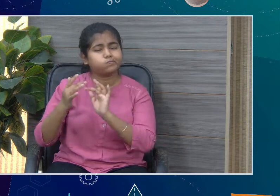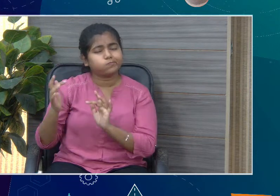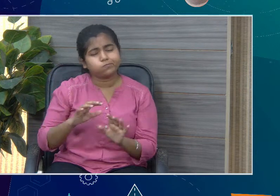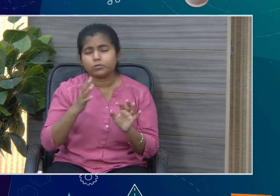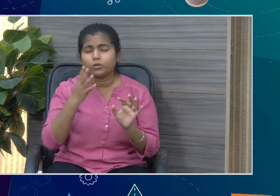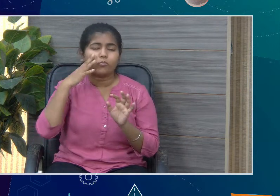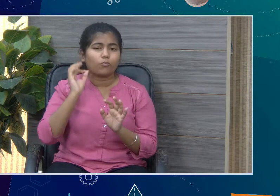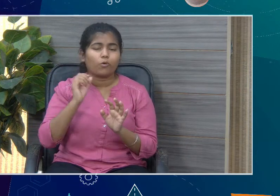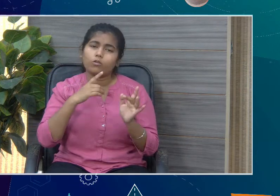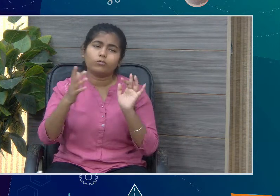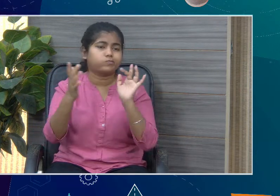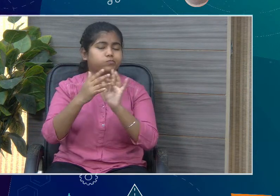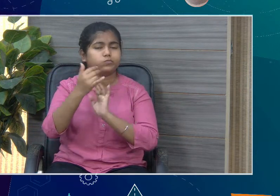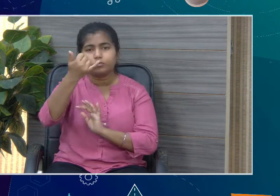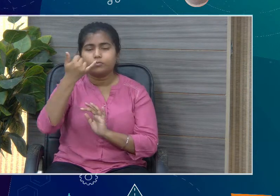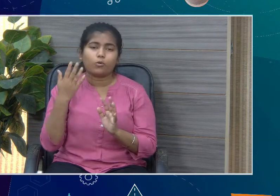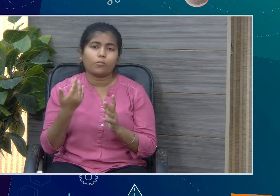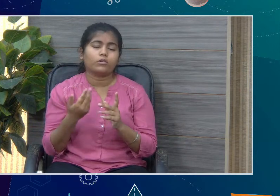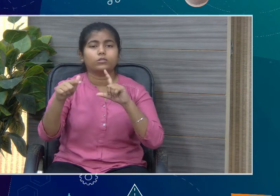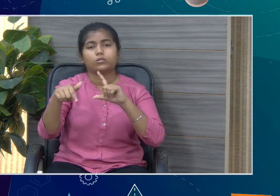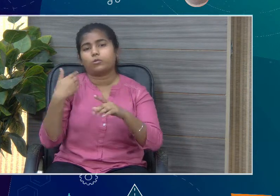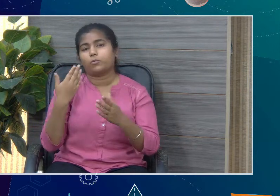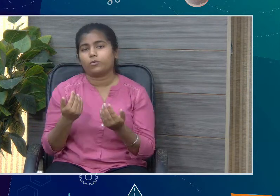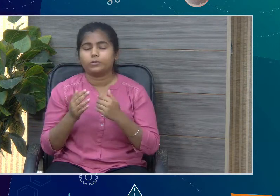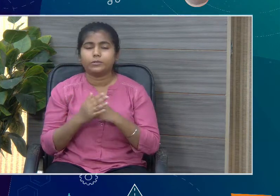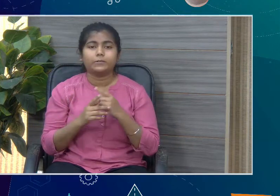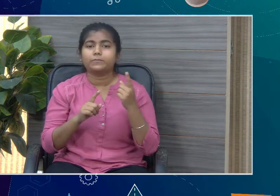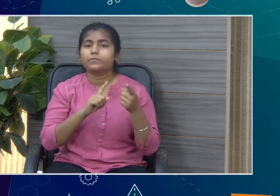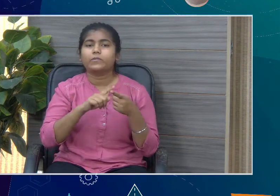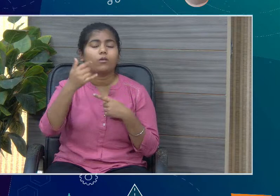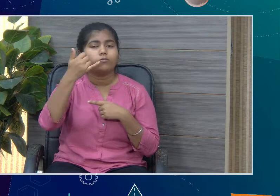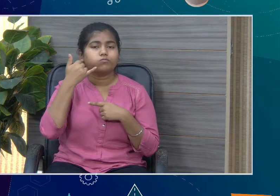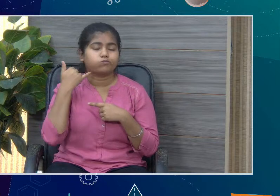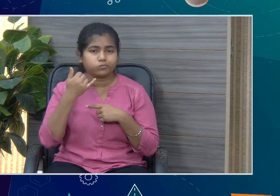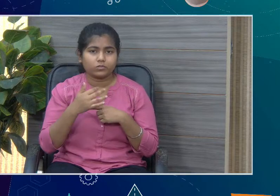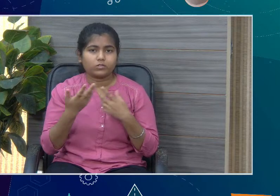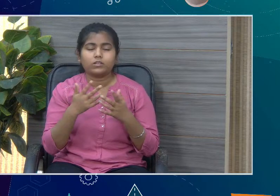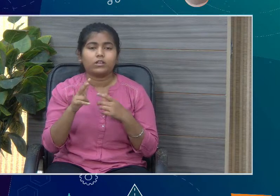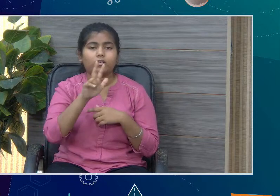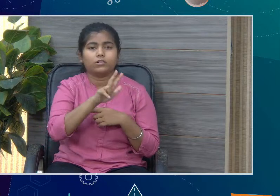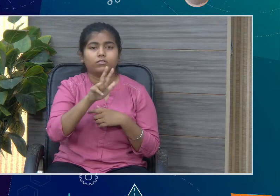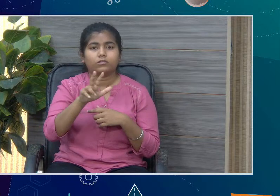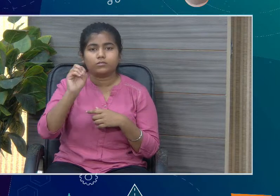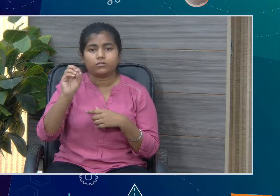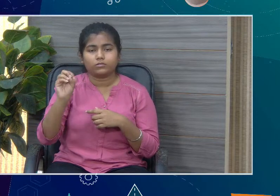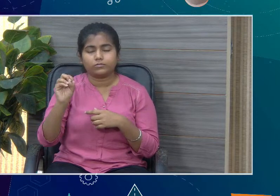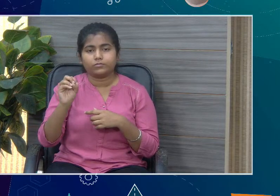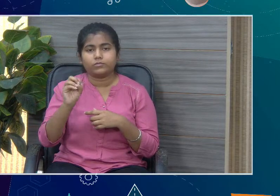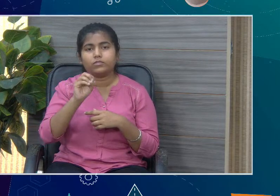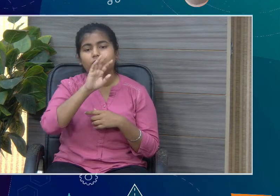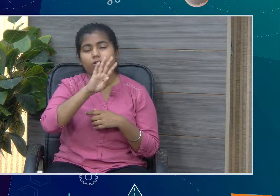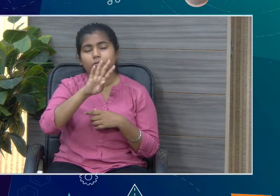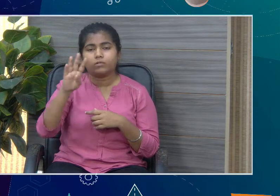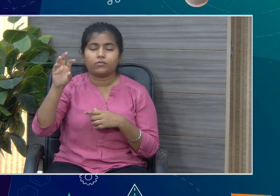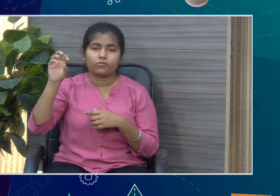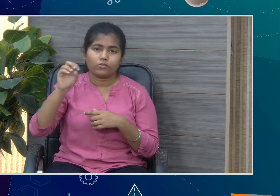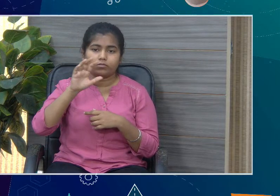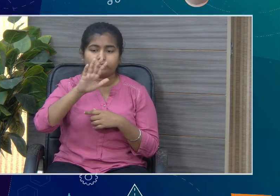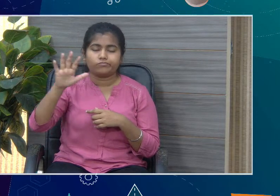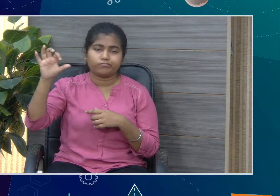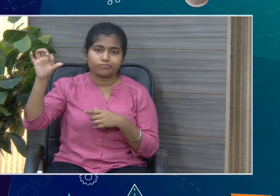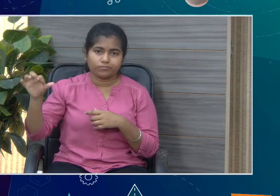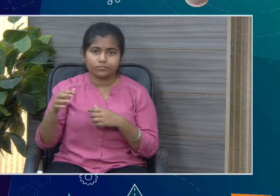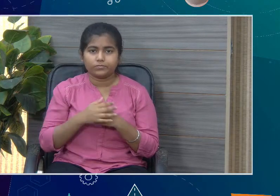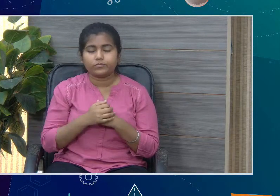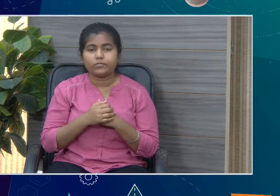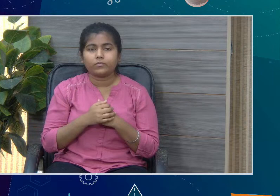call us. You can even drop a mail also. You can call us on our telephone number, that is 8800 440